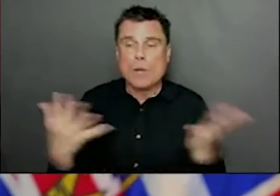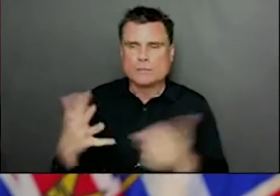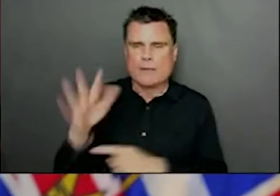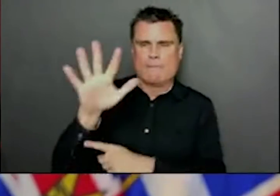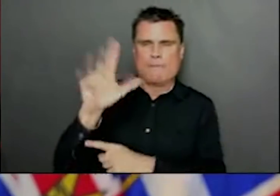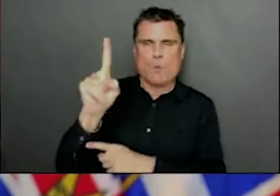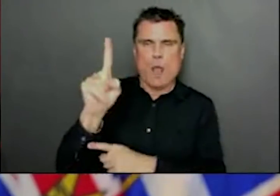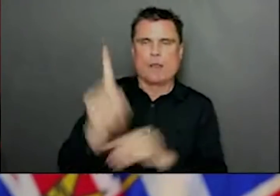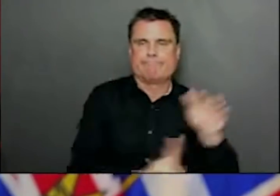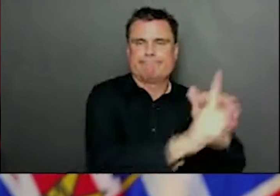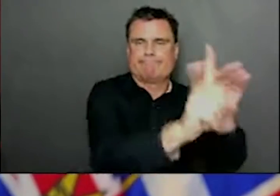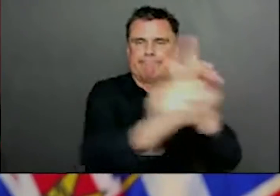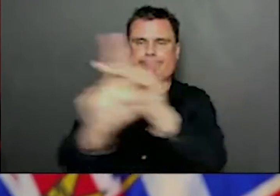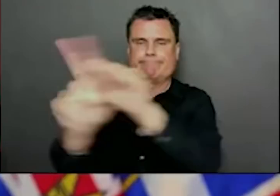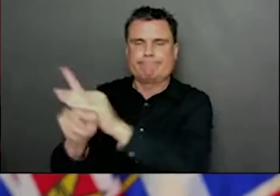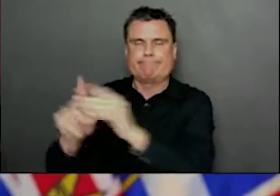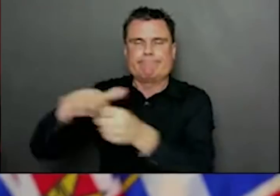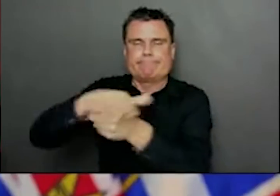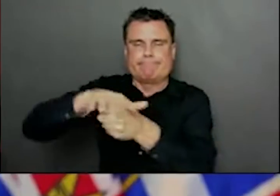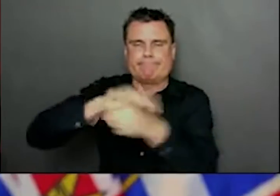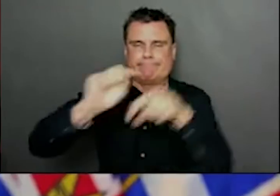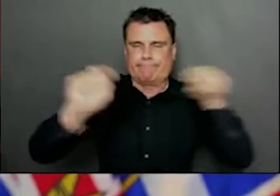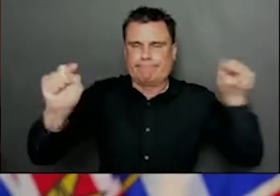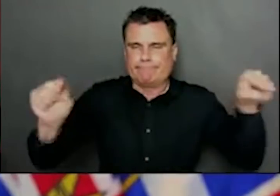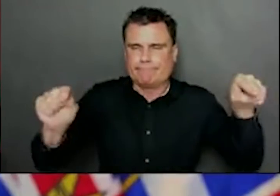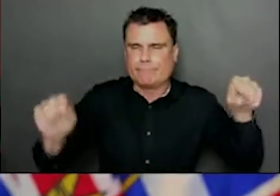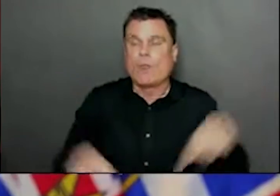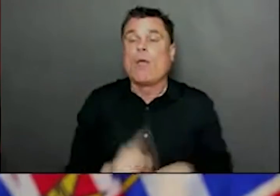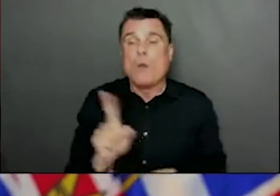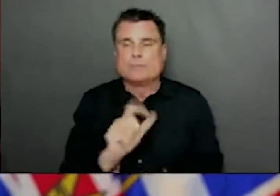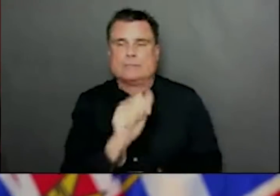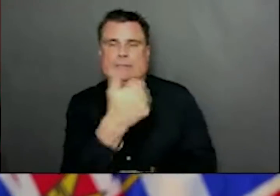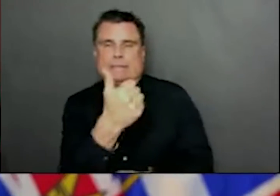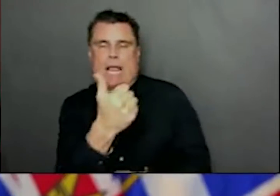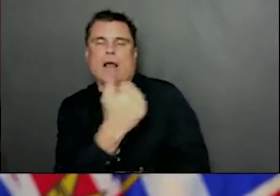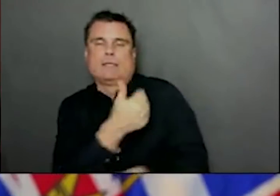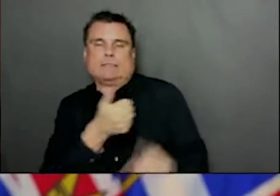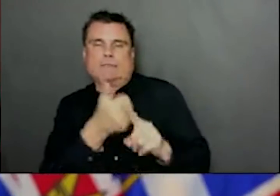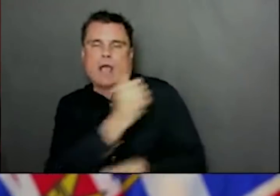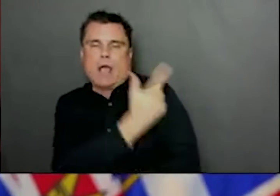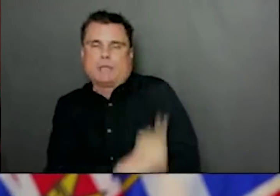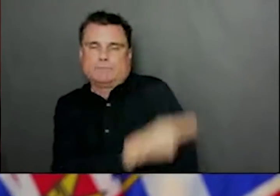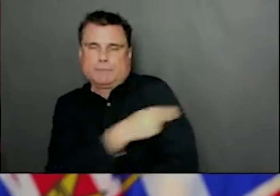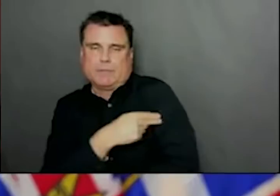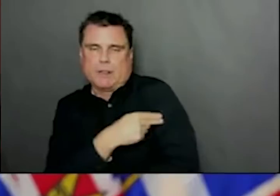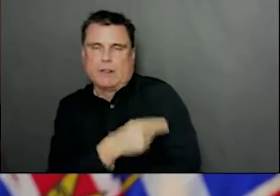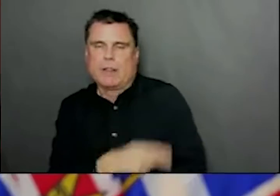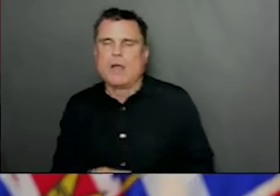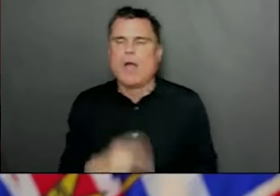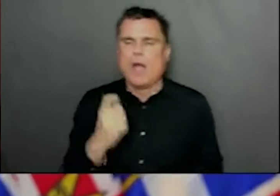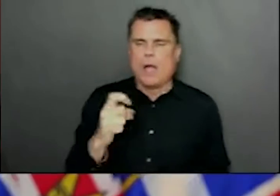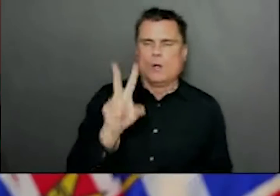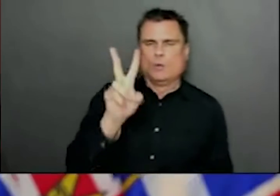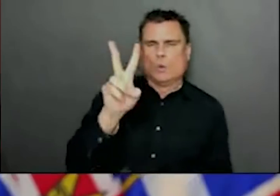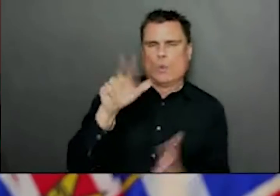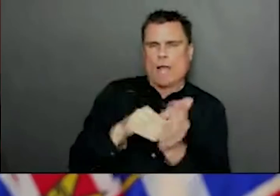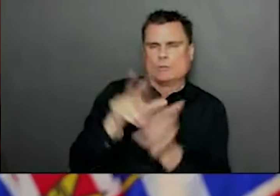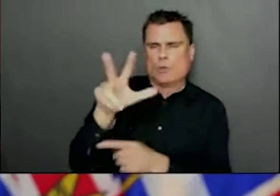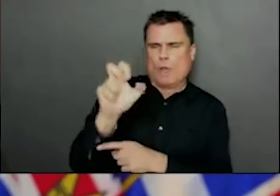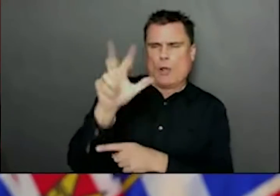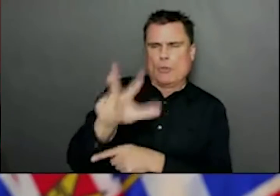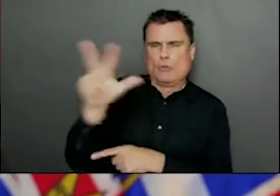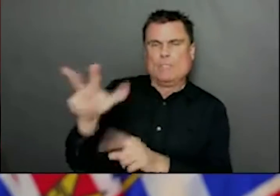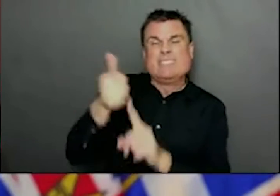2,333 people, 1,501 residents, and 752 staff with active cases right now.